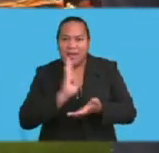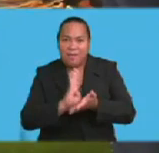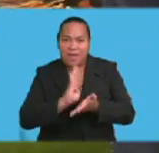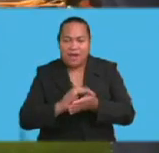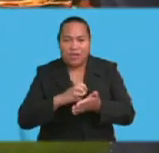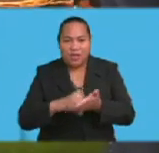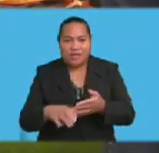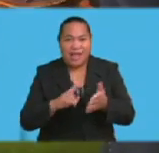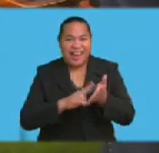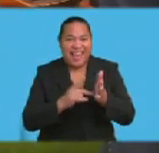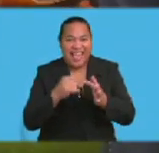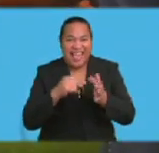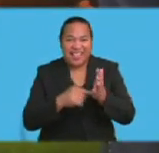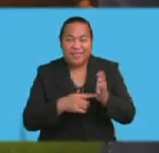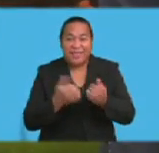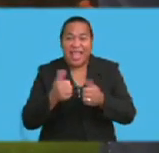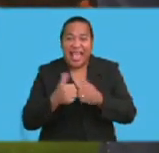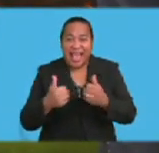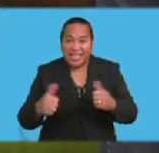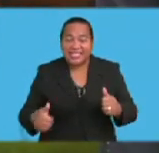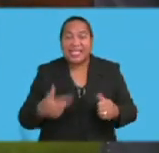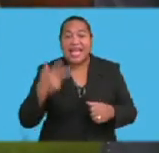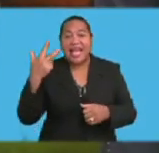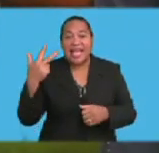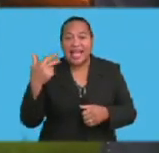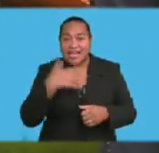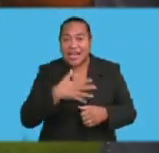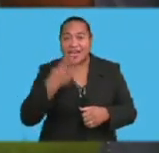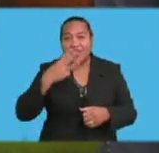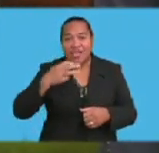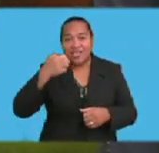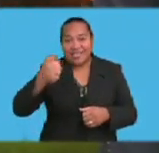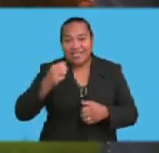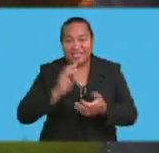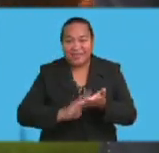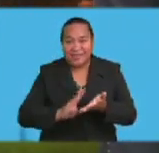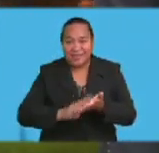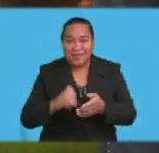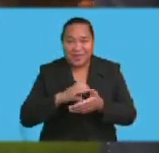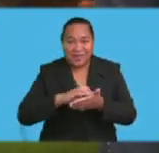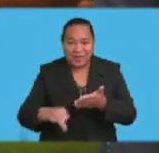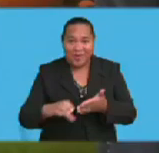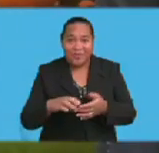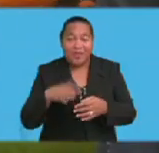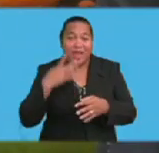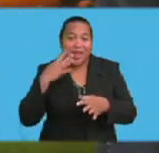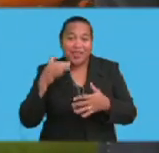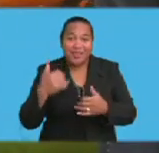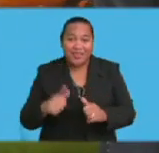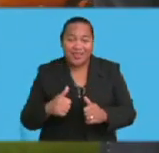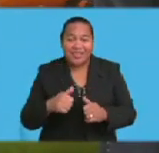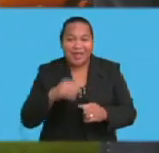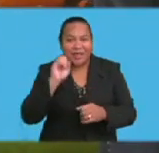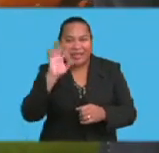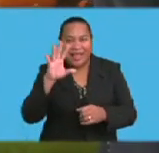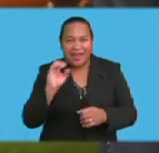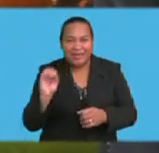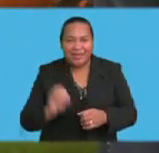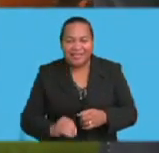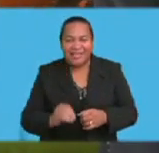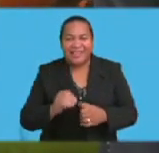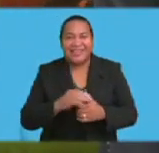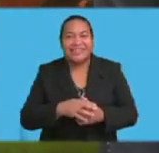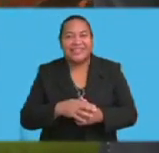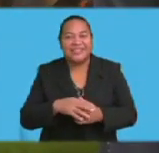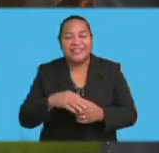Net assets, Madam Speaker, is now $836 million. After applying the solvency requirement of 10%, there is still a